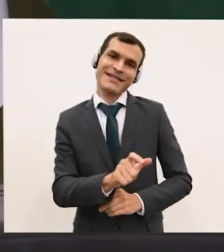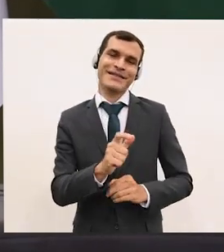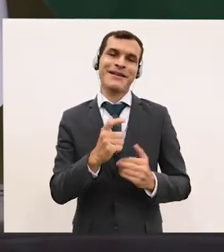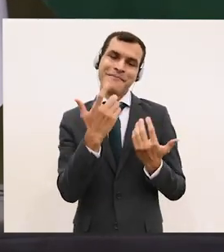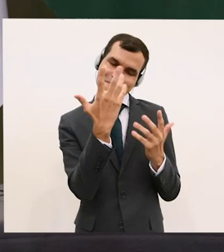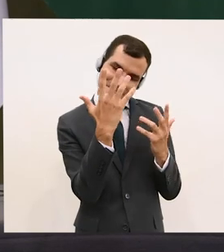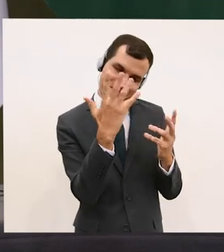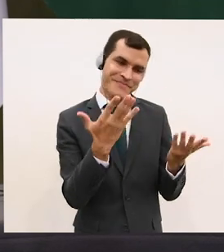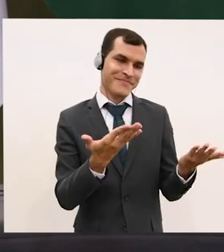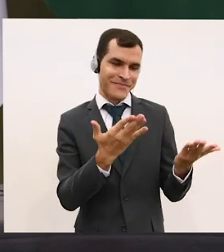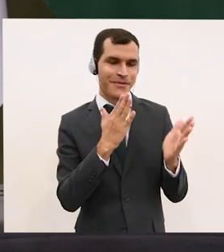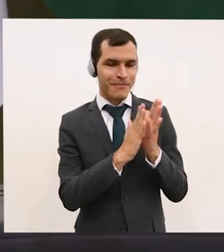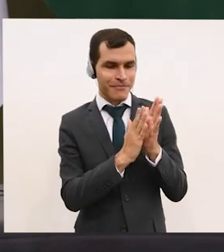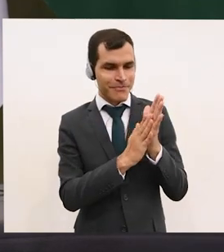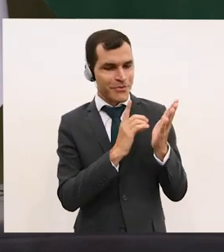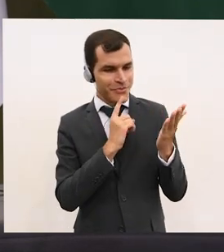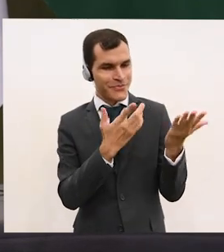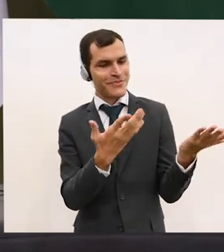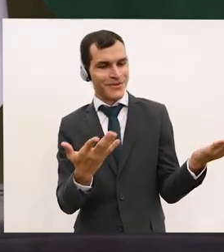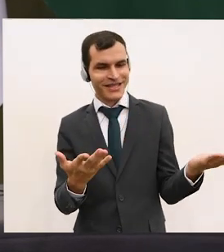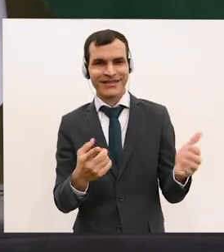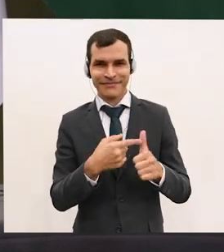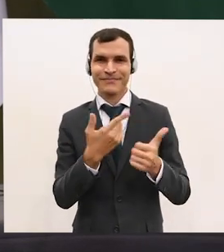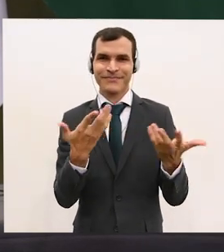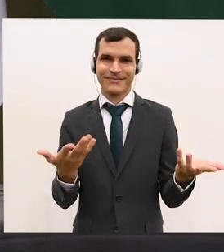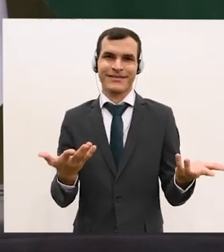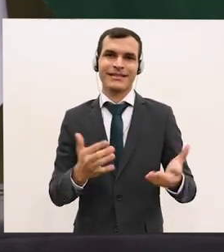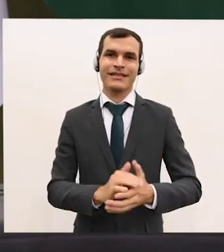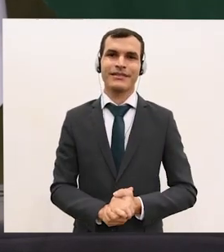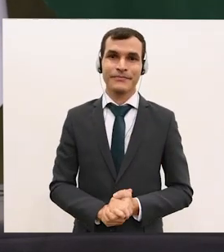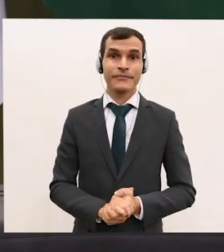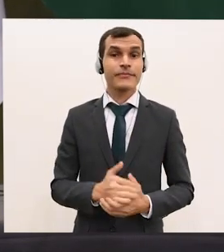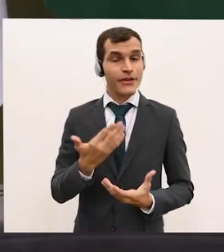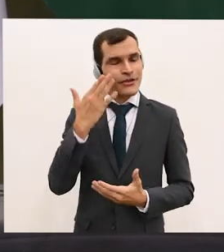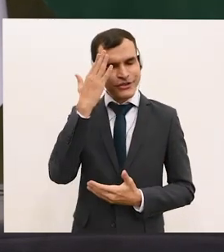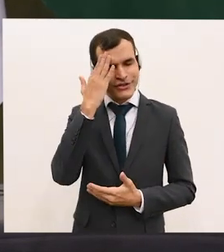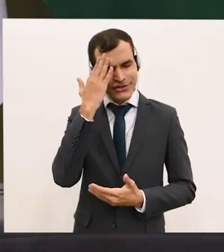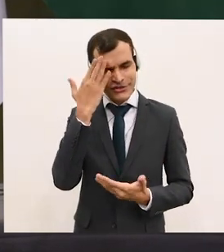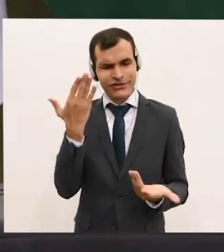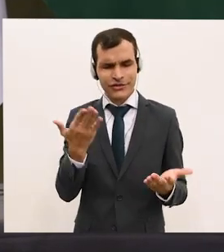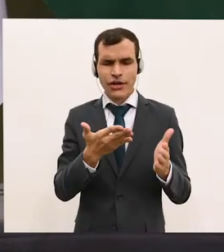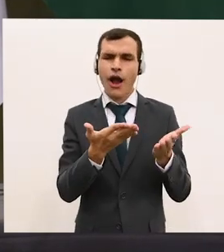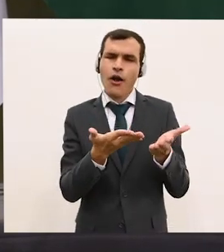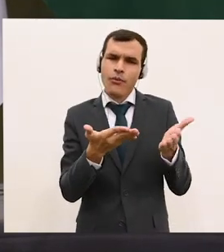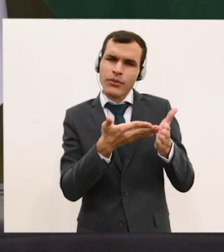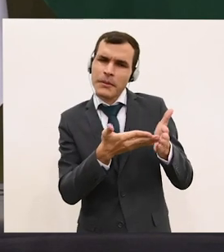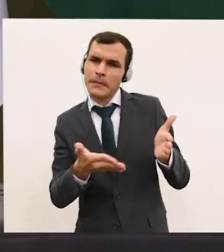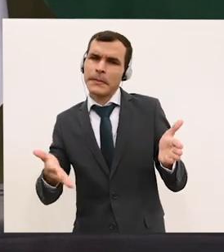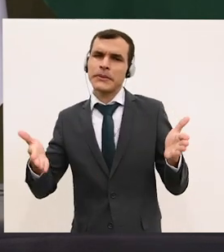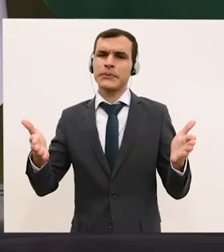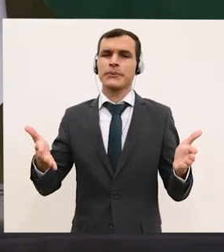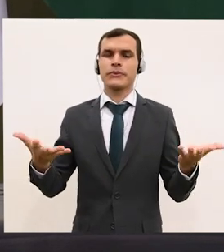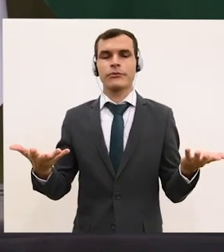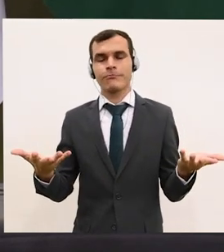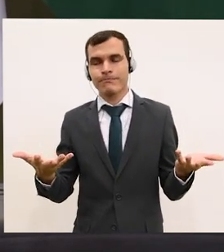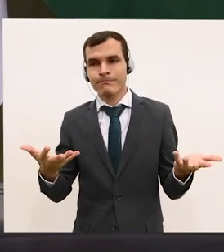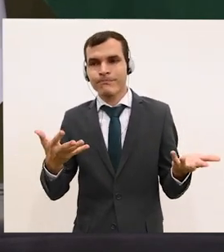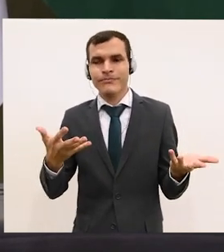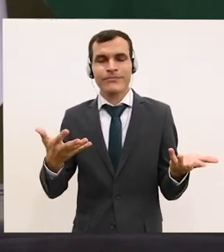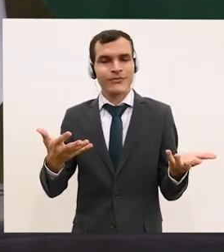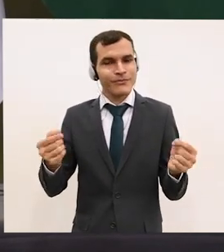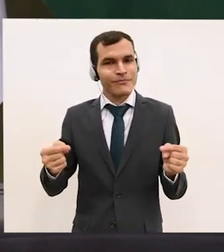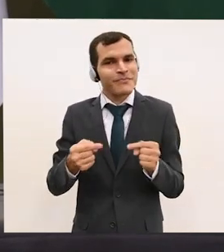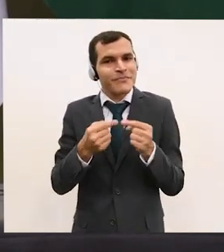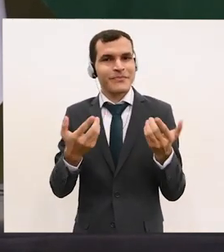So it's a very opportune time and opportune visit. As the minister said, I came